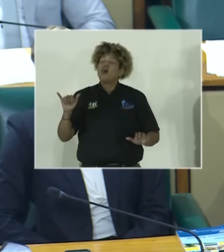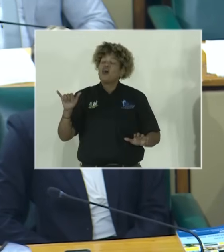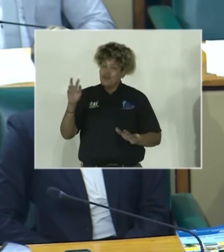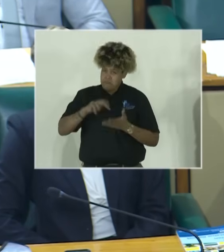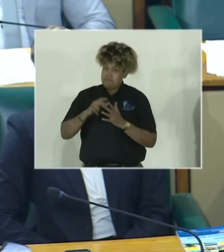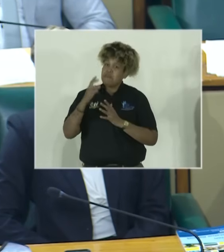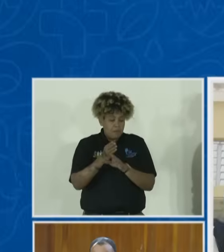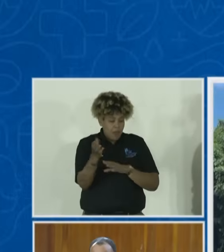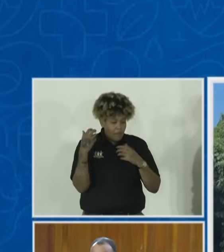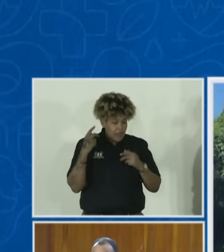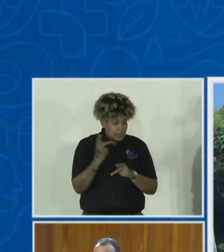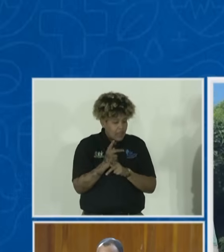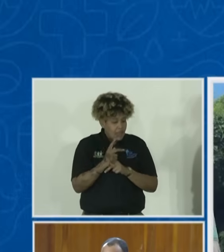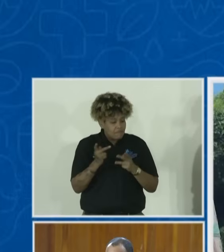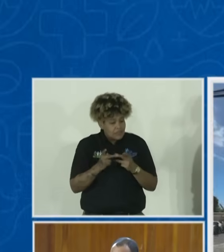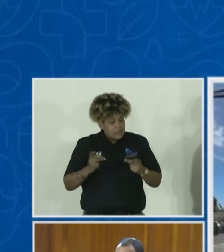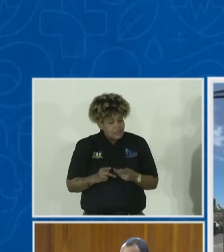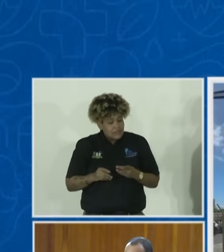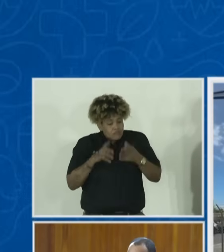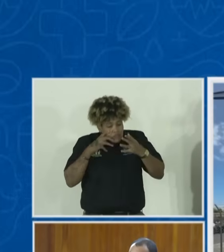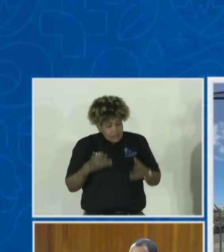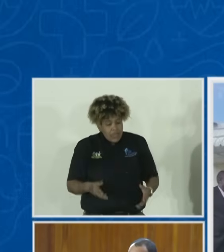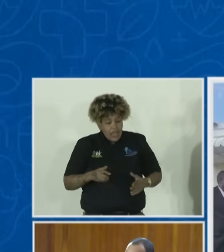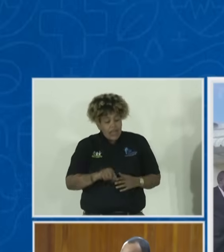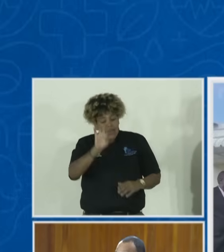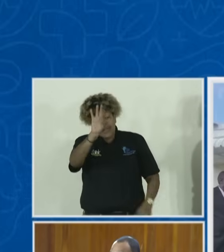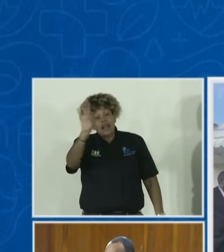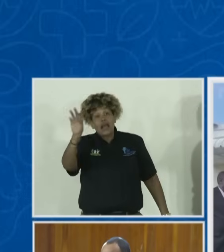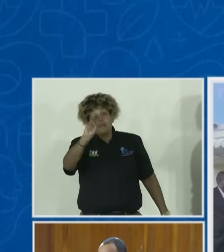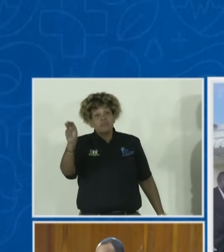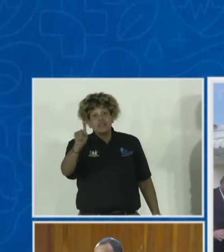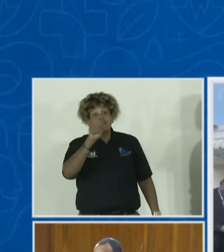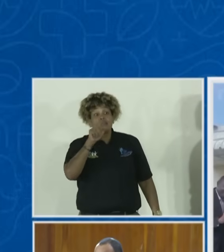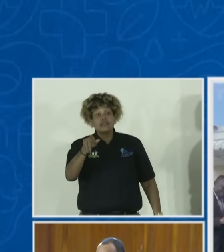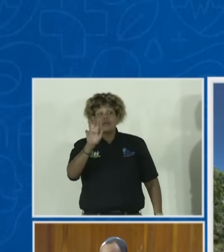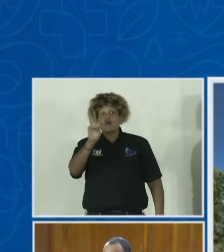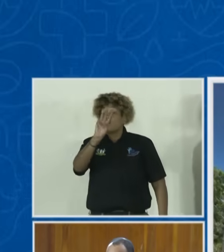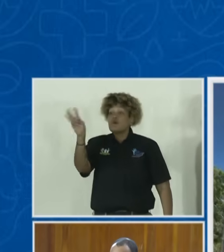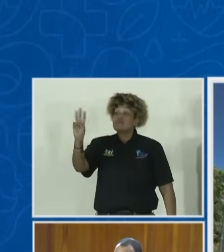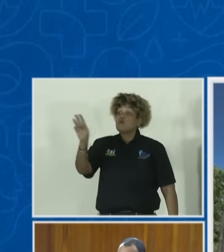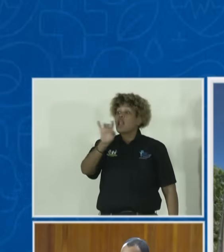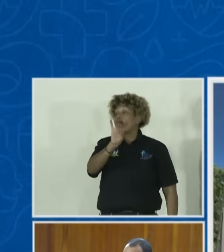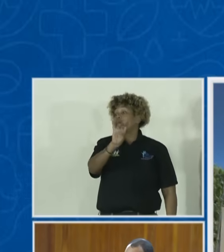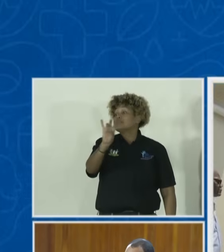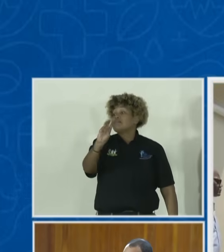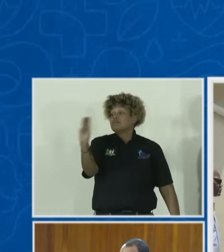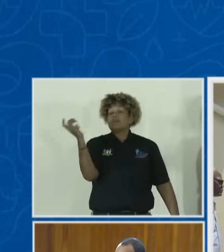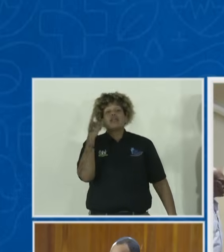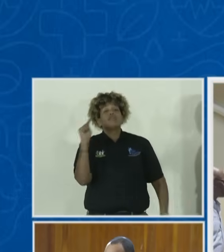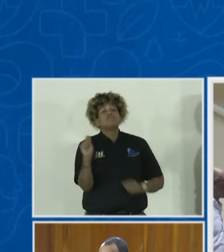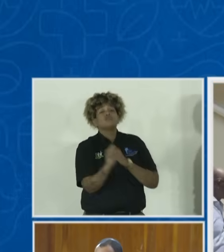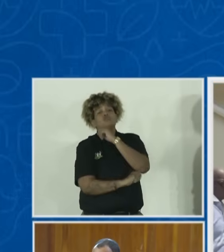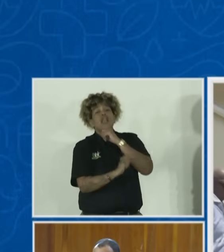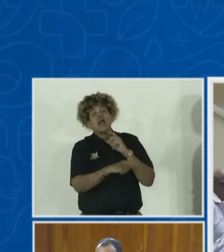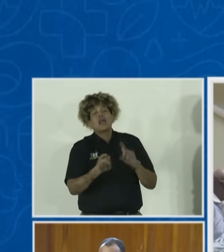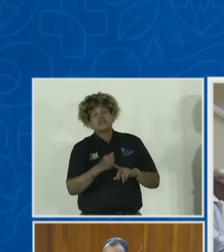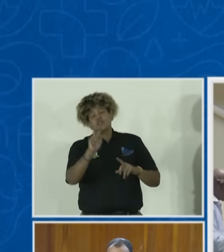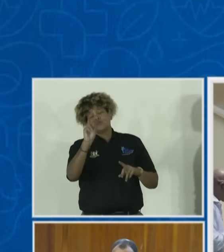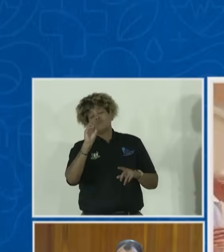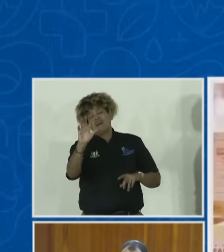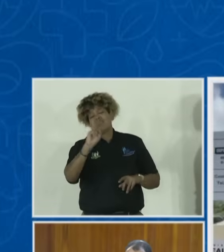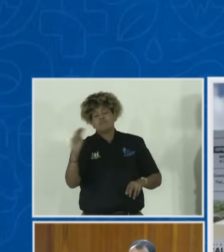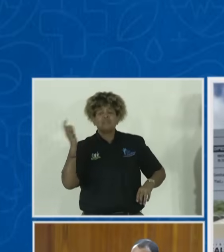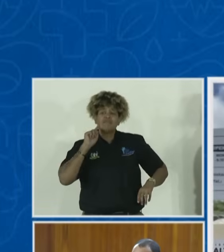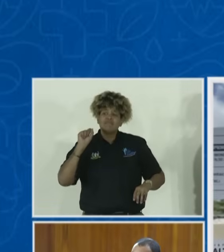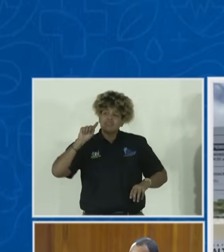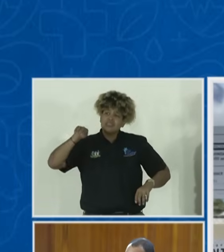Refresh Initiative. And it's all there. 99 million for Westmoreland, 87 million for Trelawney, 205 million